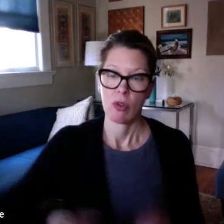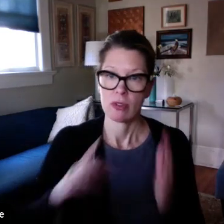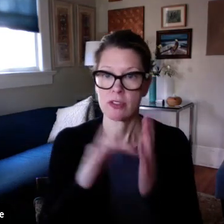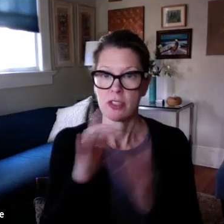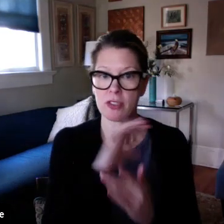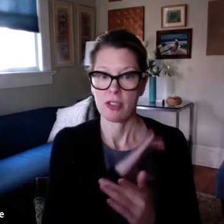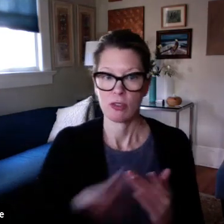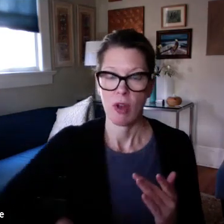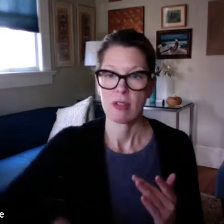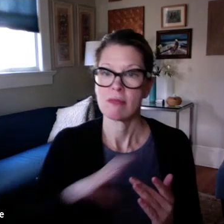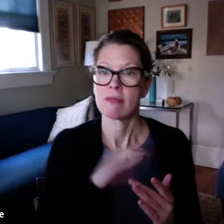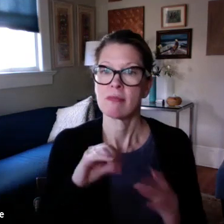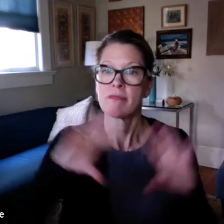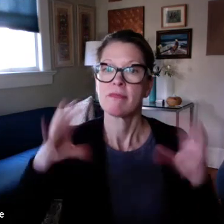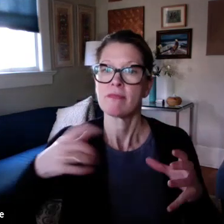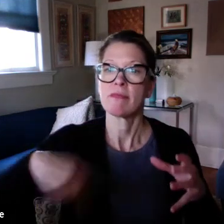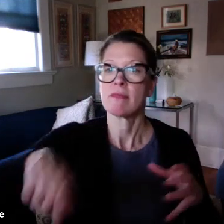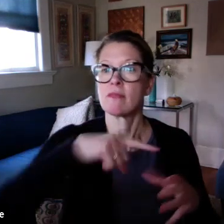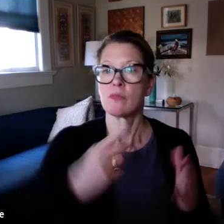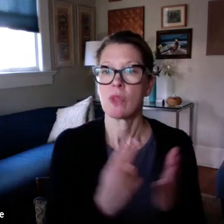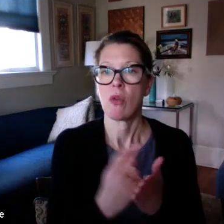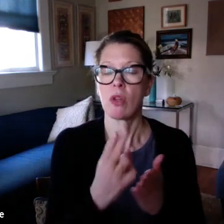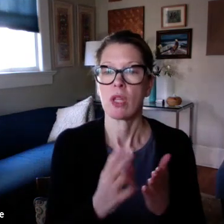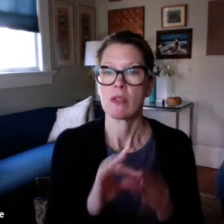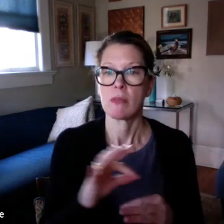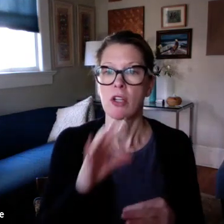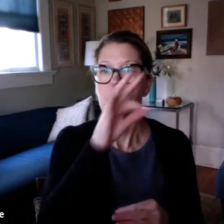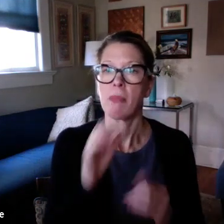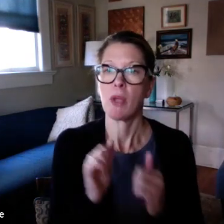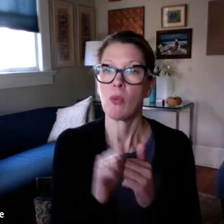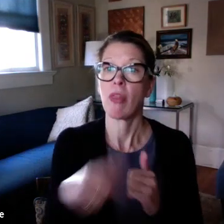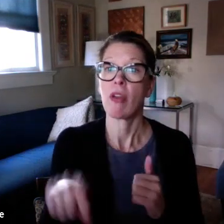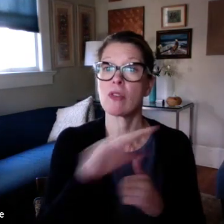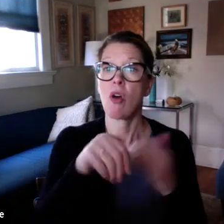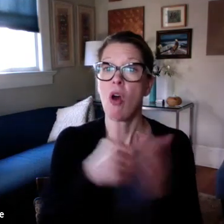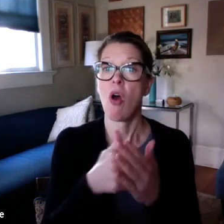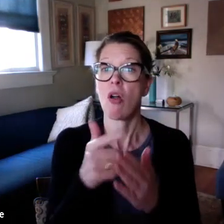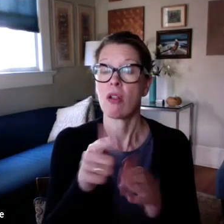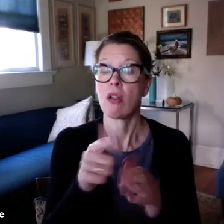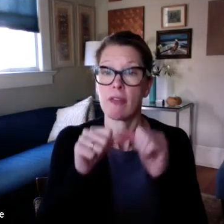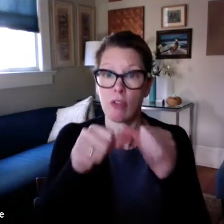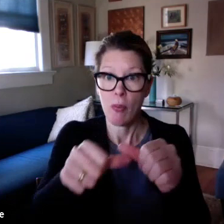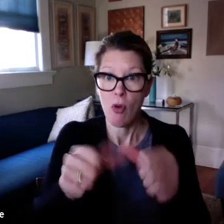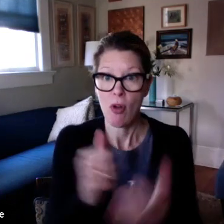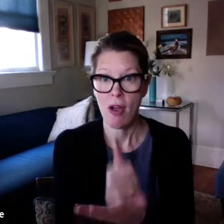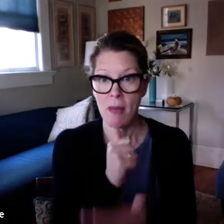God and the fellowship of the Holy Spirit be with us all evermore. Amen.